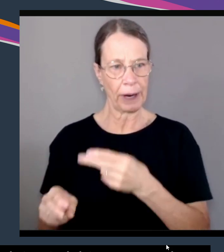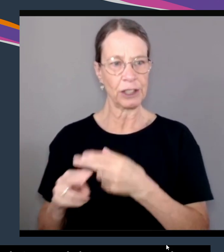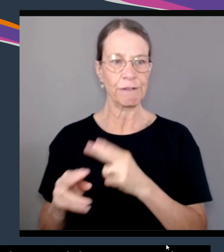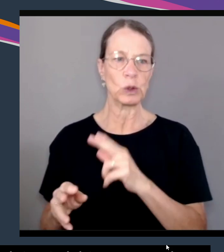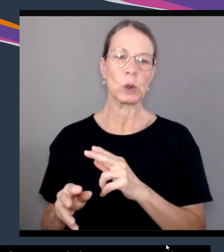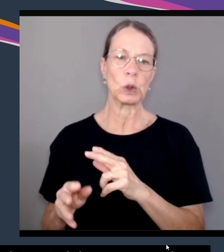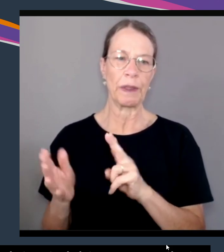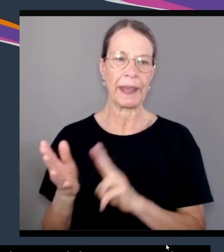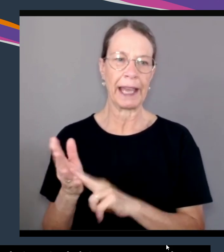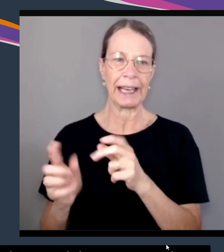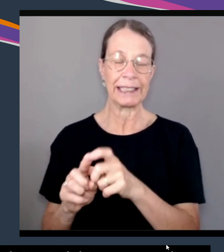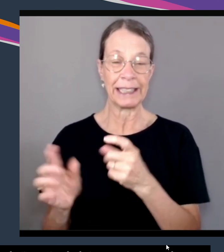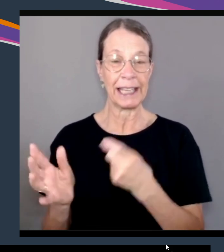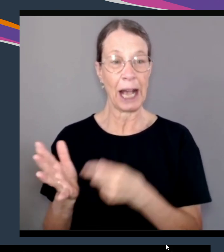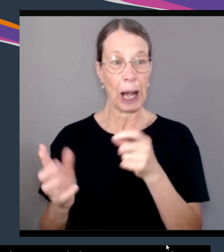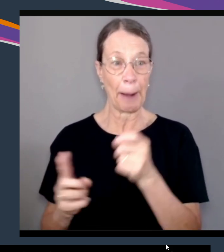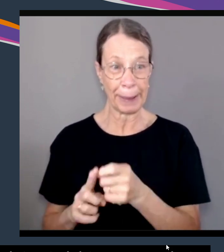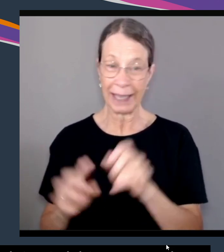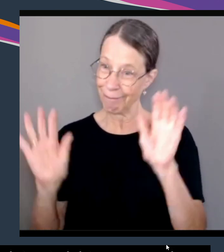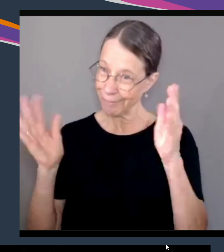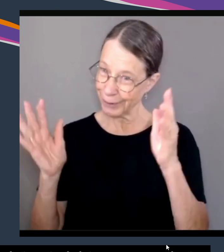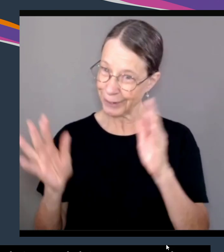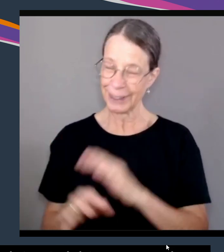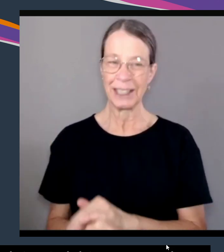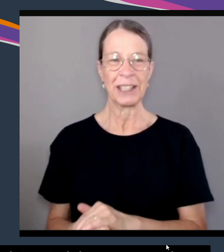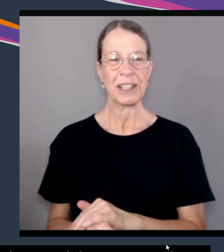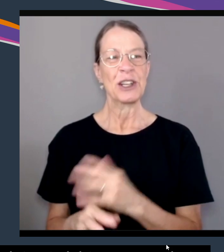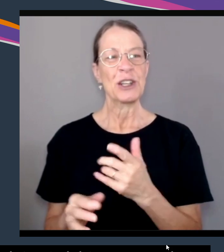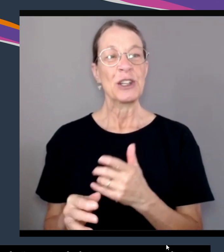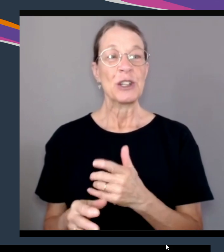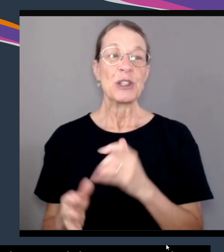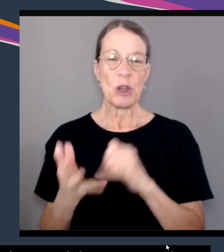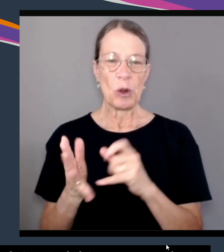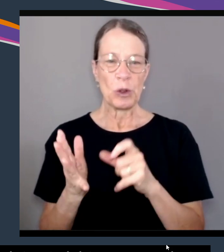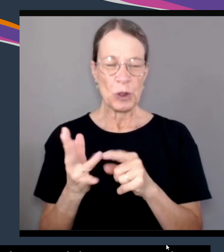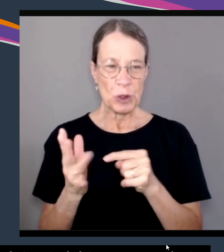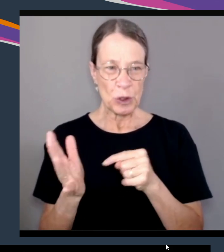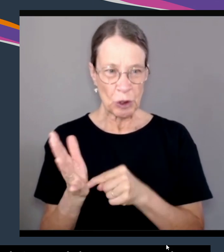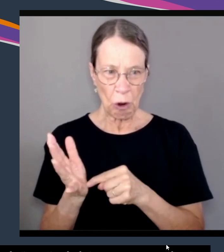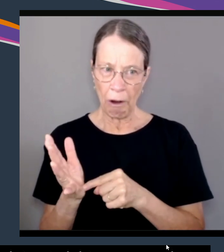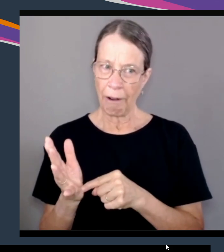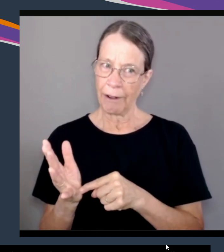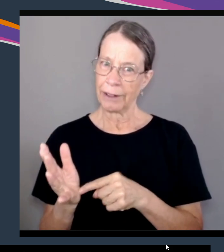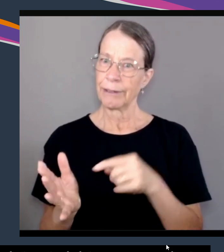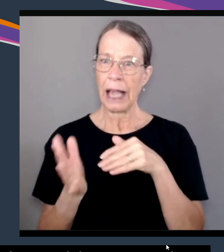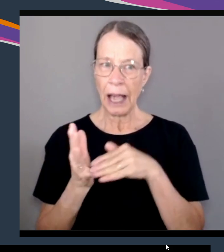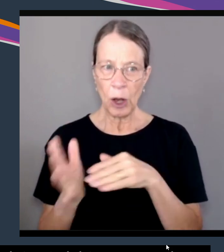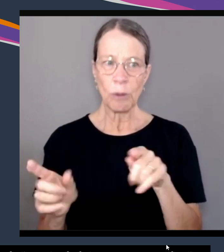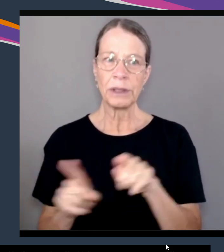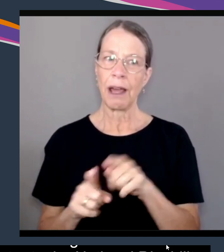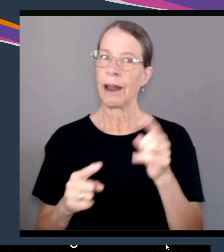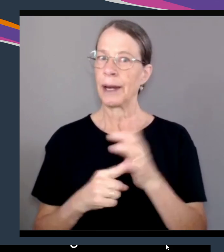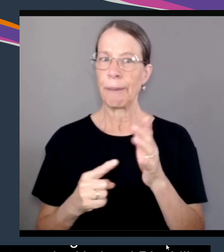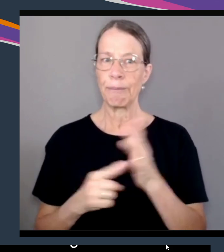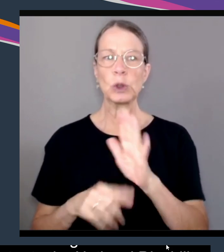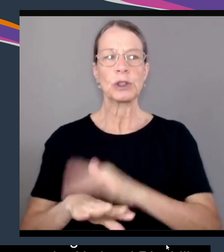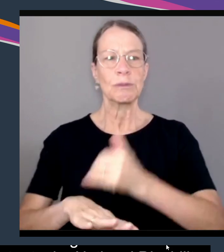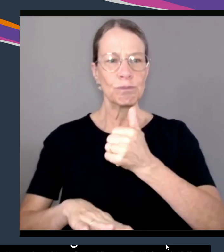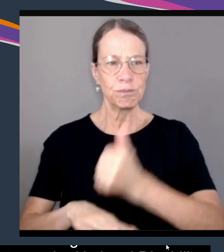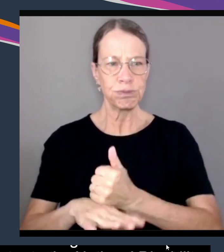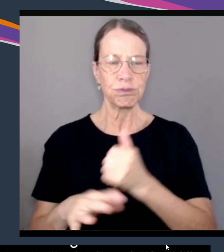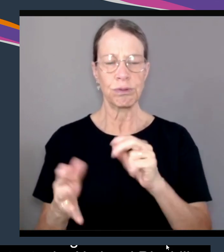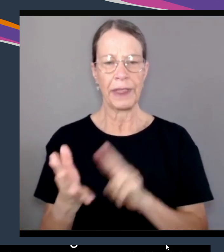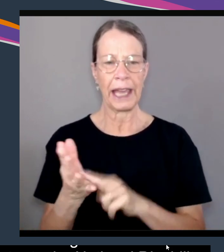helpful and integral in helping establish the NDRP as a member of the Working Party,